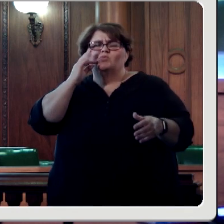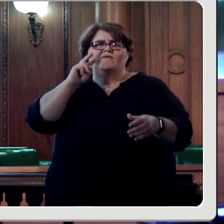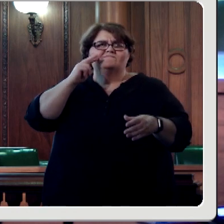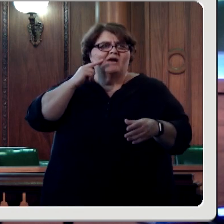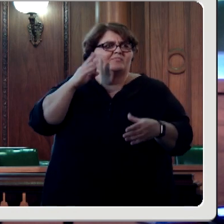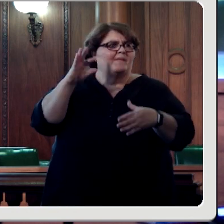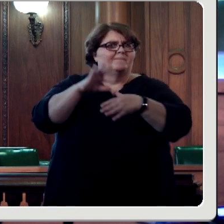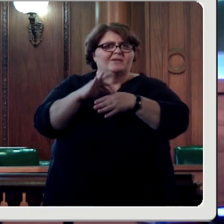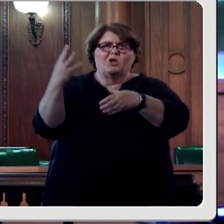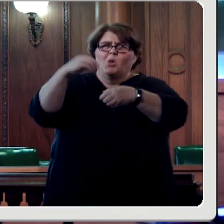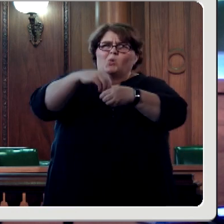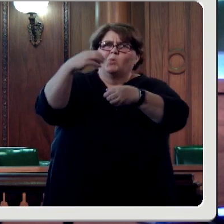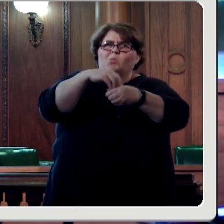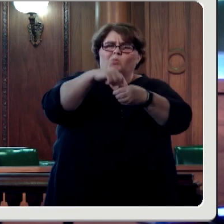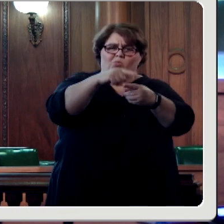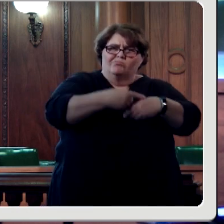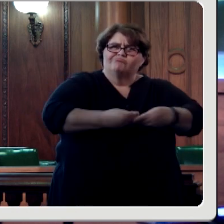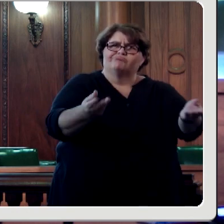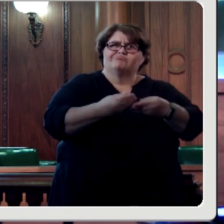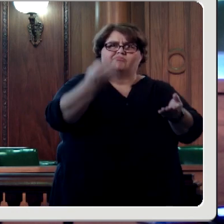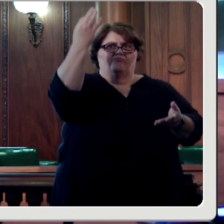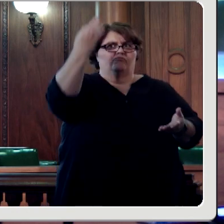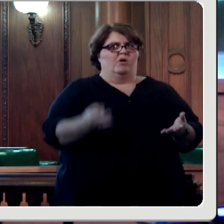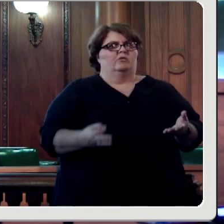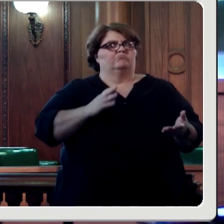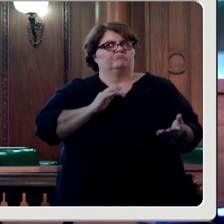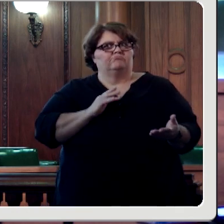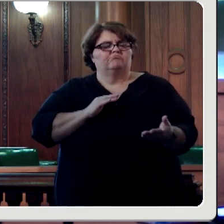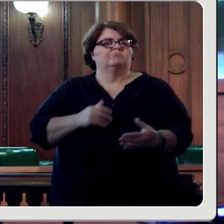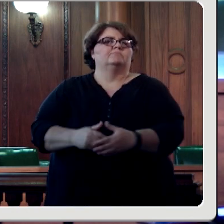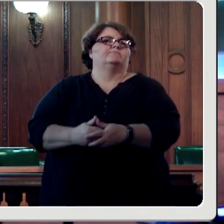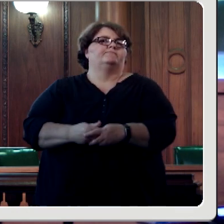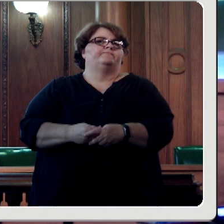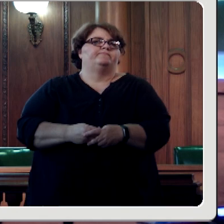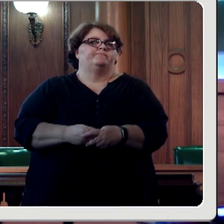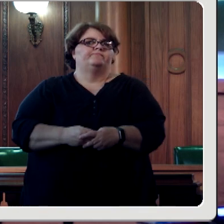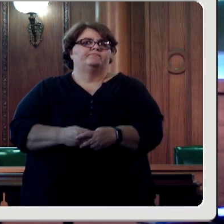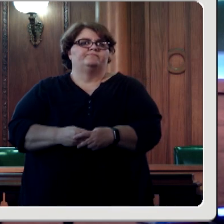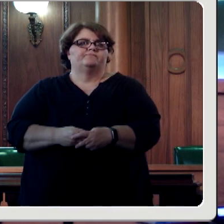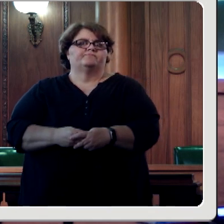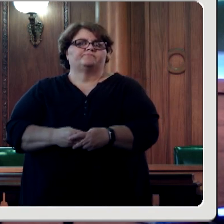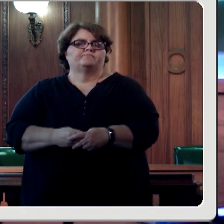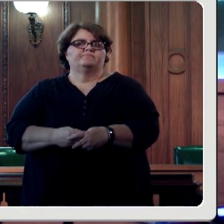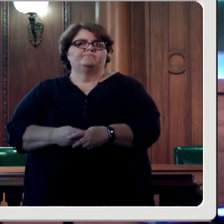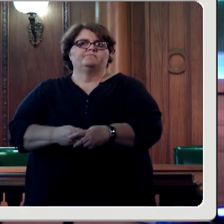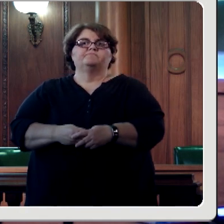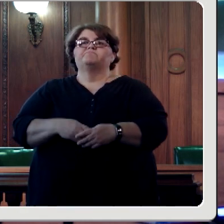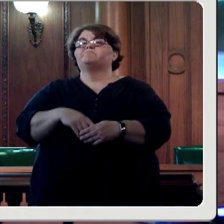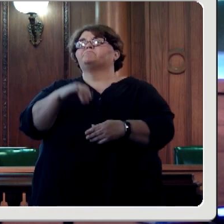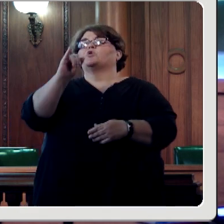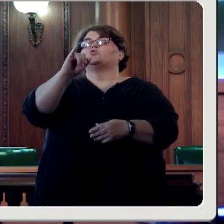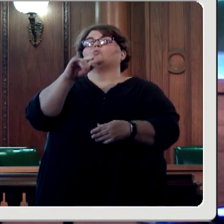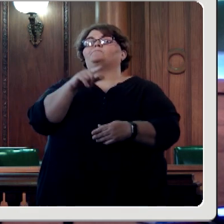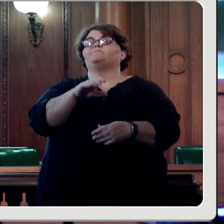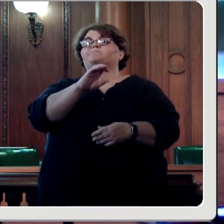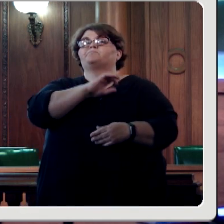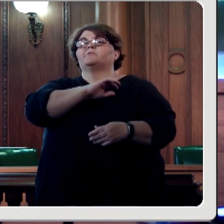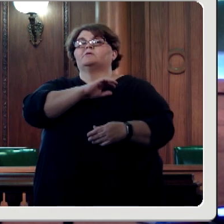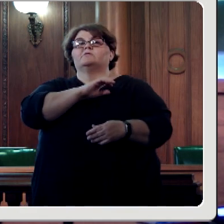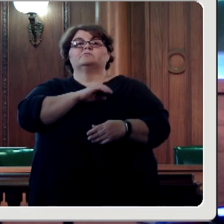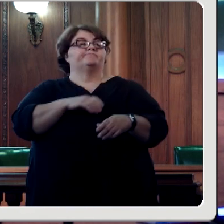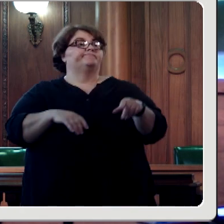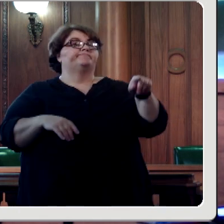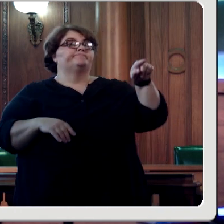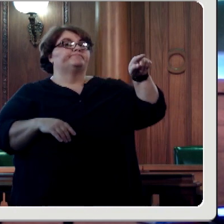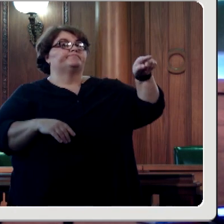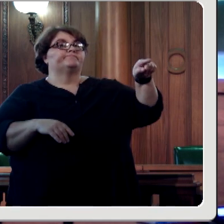We continue to move forward with the DOJ. Good conversations with the DOJ last